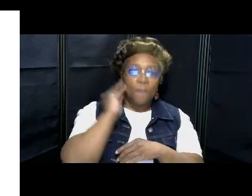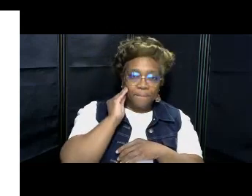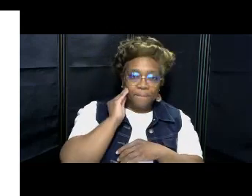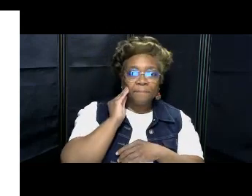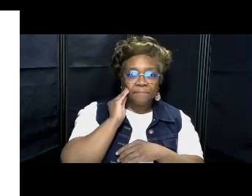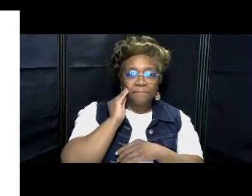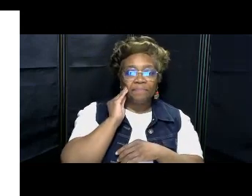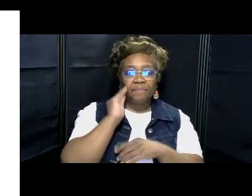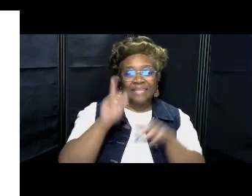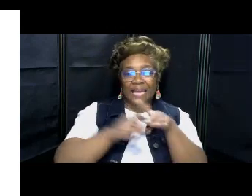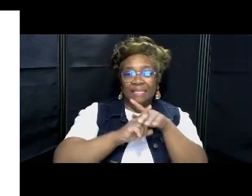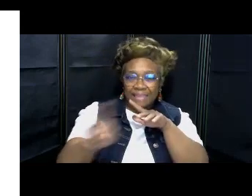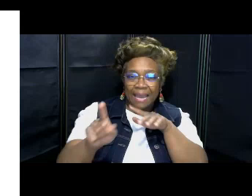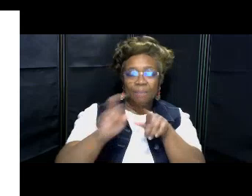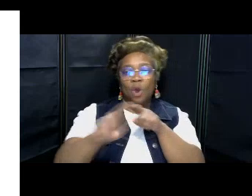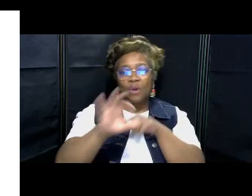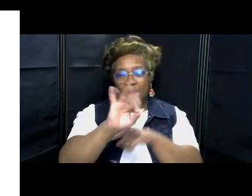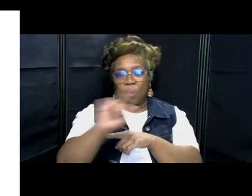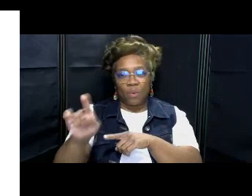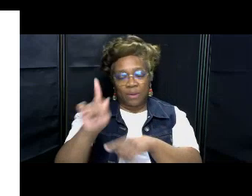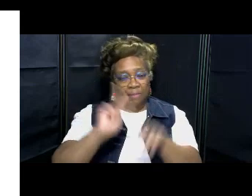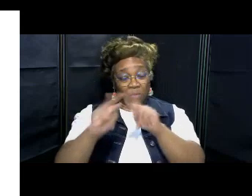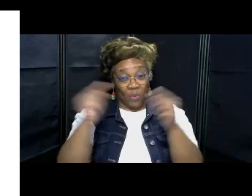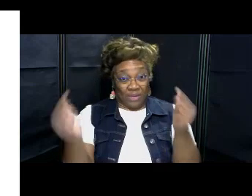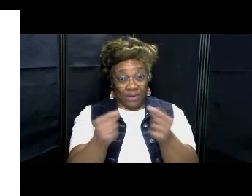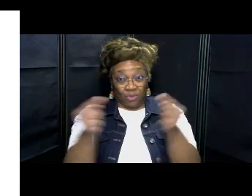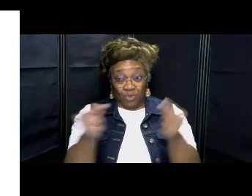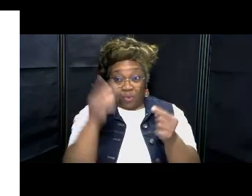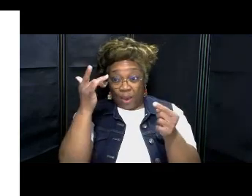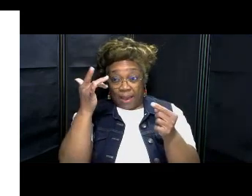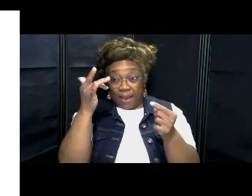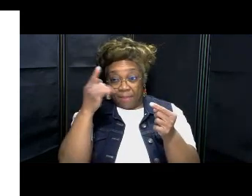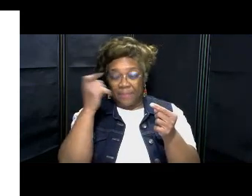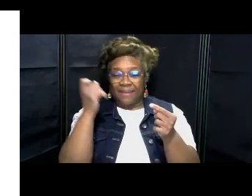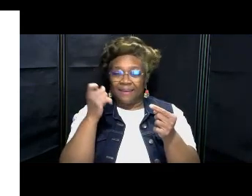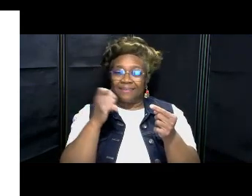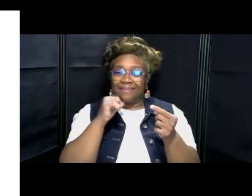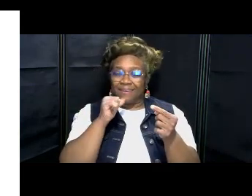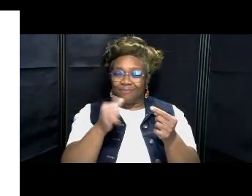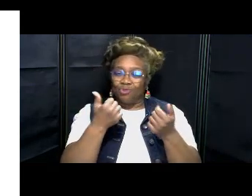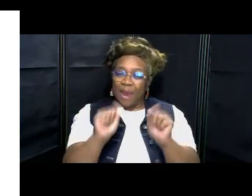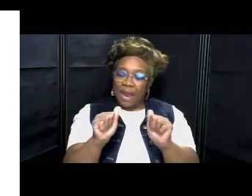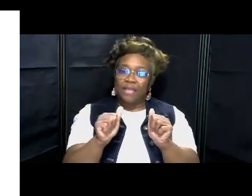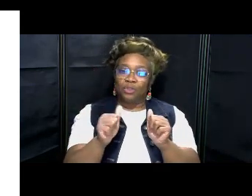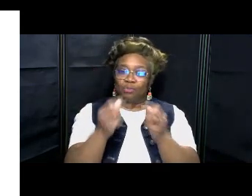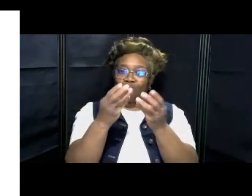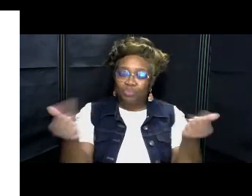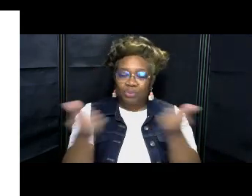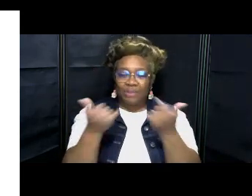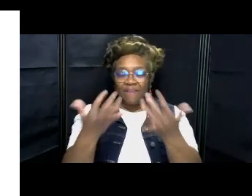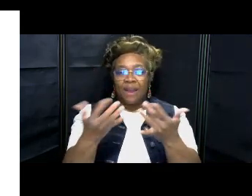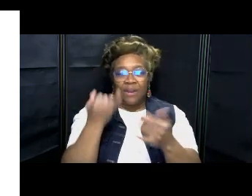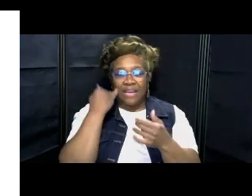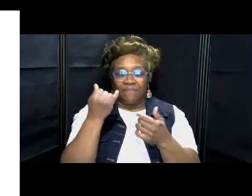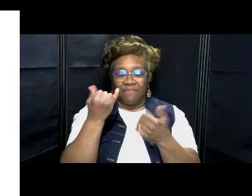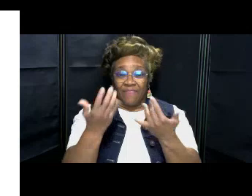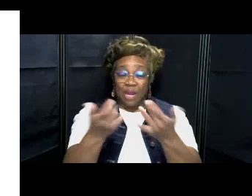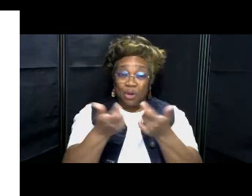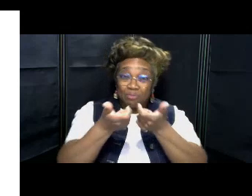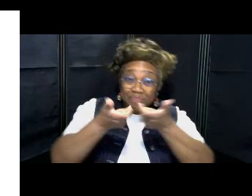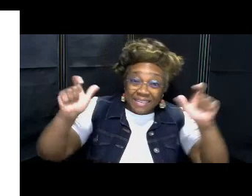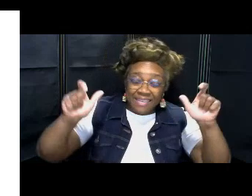those people are getting injured because they're trying to do what they're not trained to do. If it's something that's too big for you, walk away